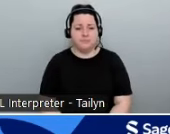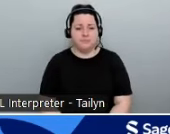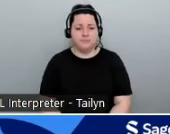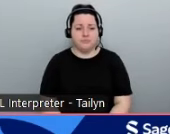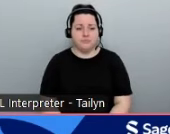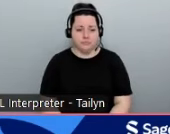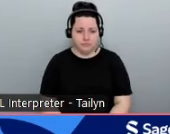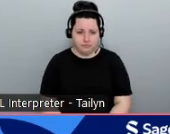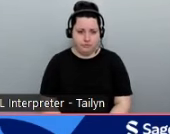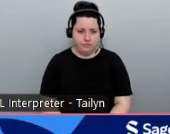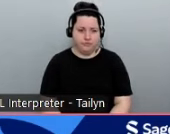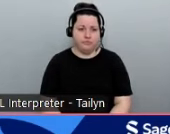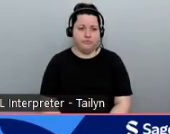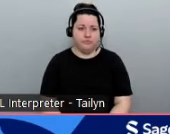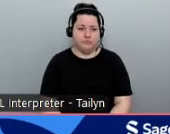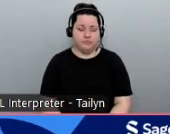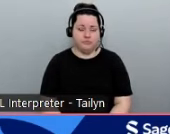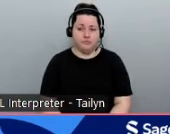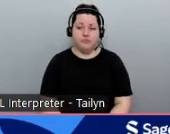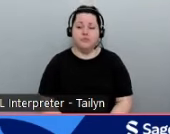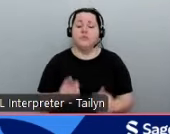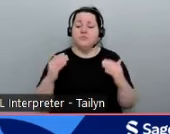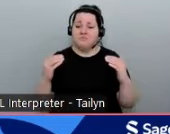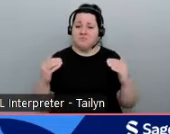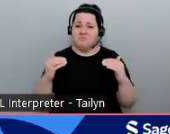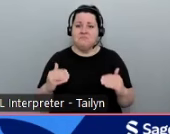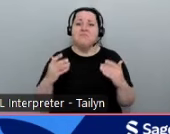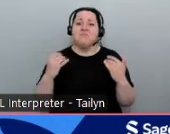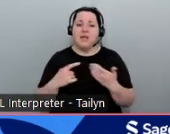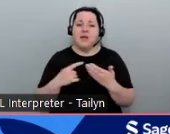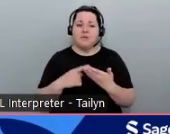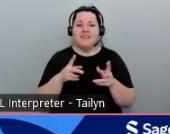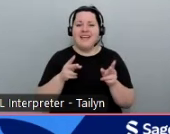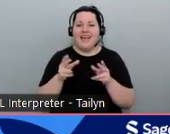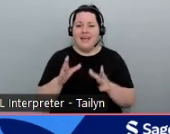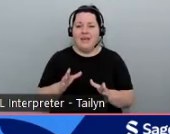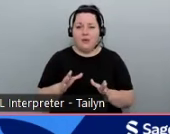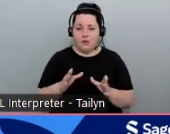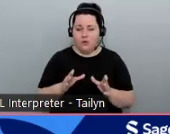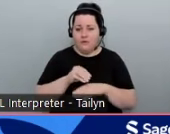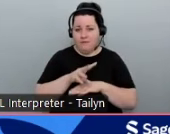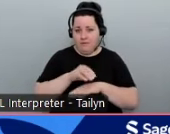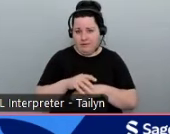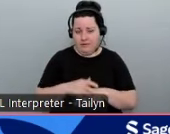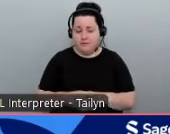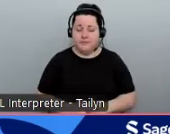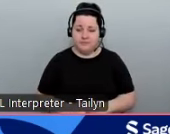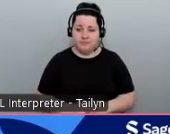Okay. So next we want to talk a little bit about editor advice.